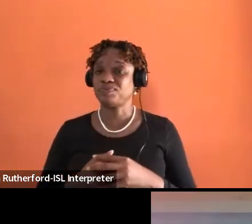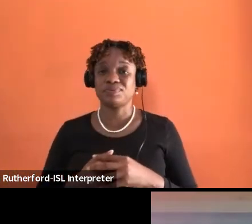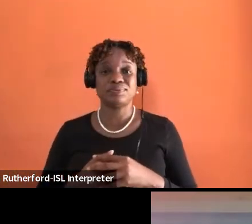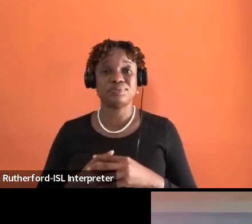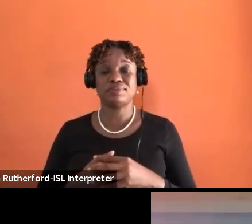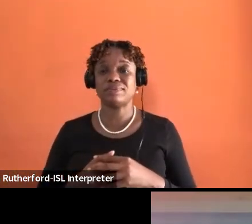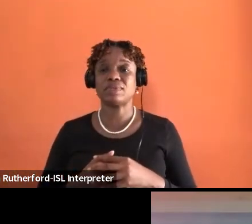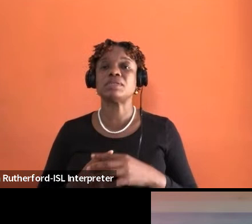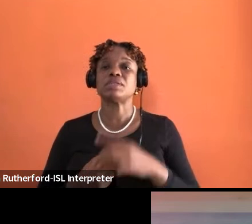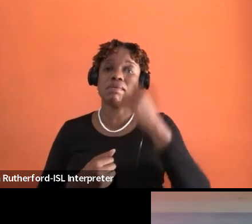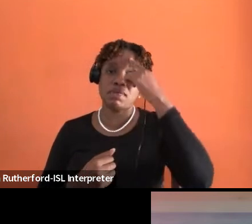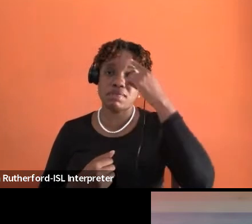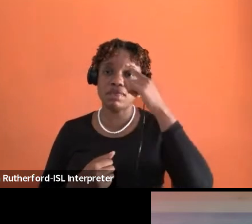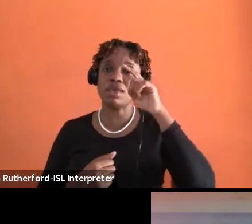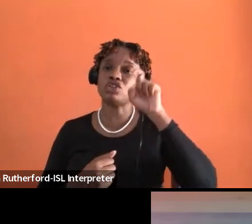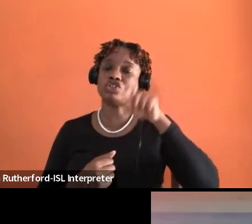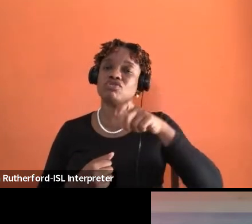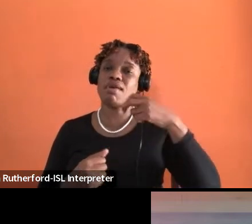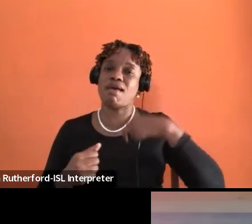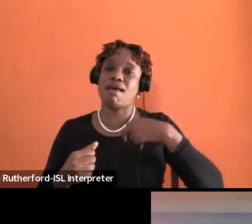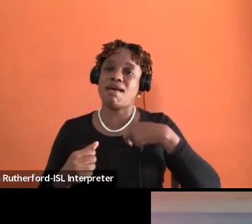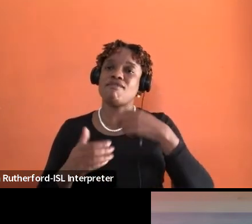access to that, it would be awesome.